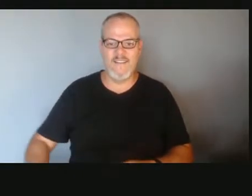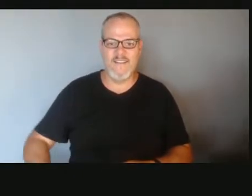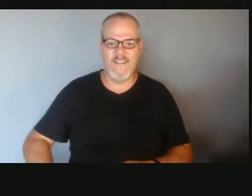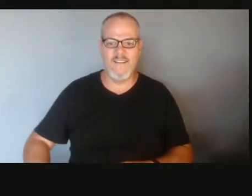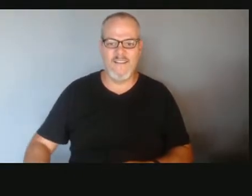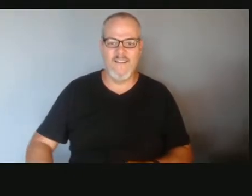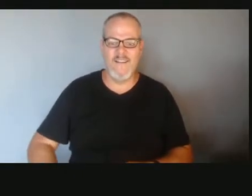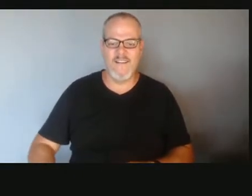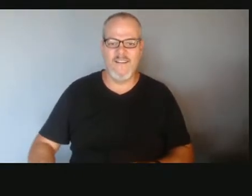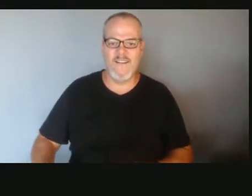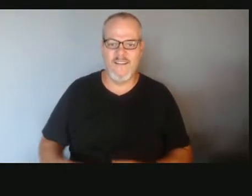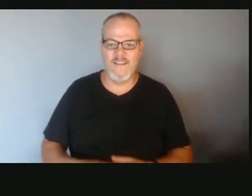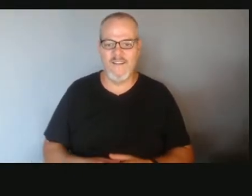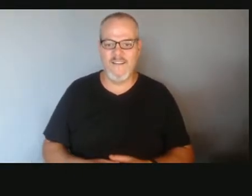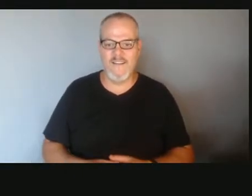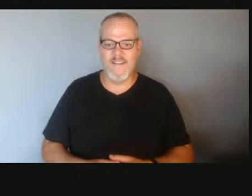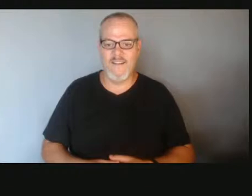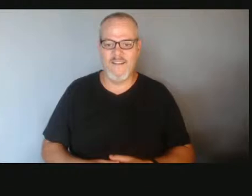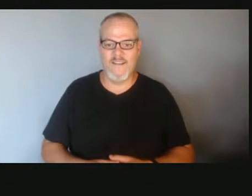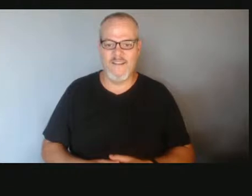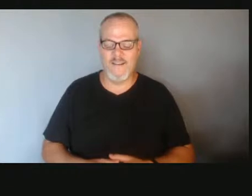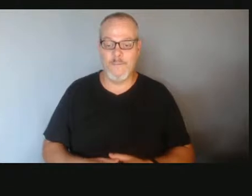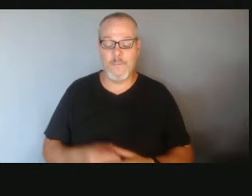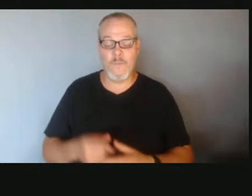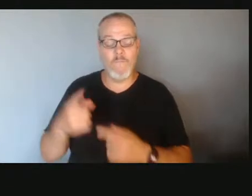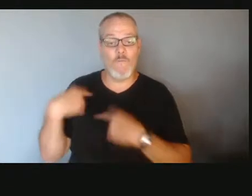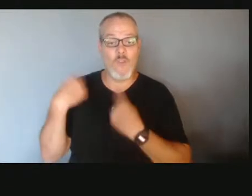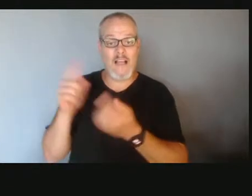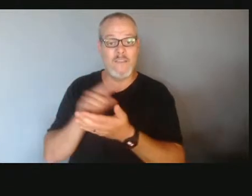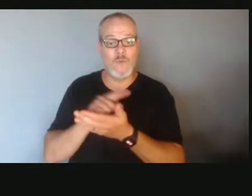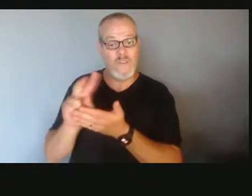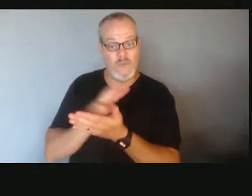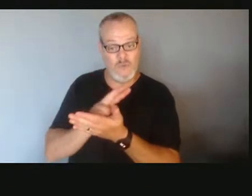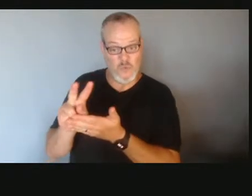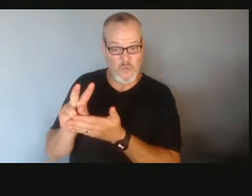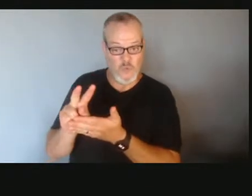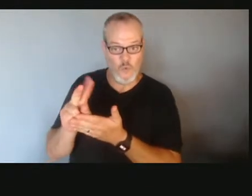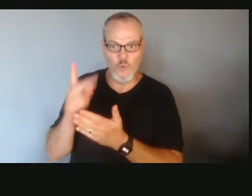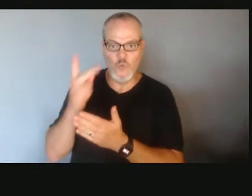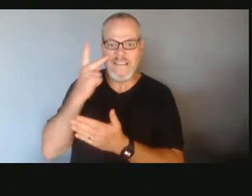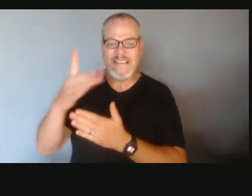for the last week or two as well. Earthquakes on this